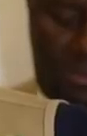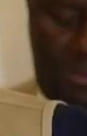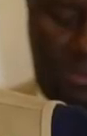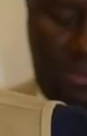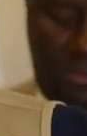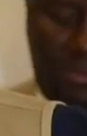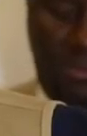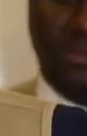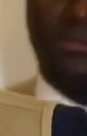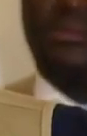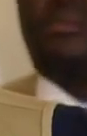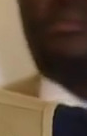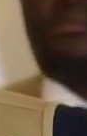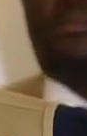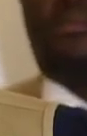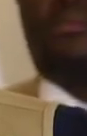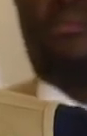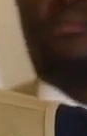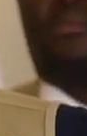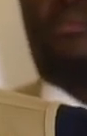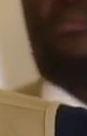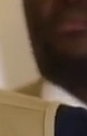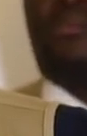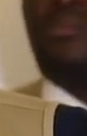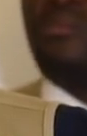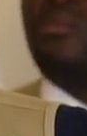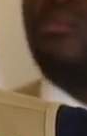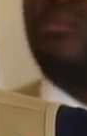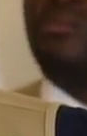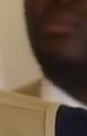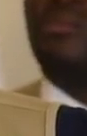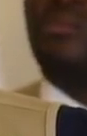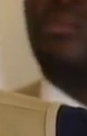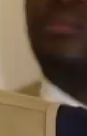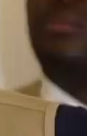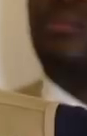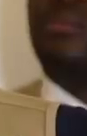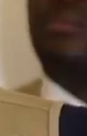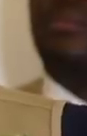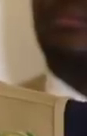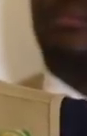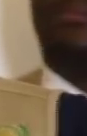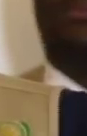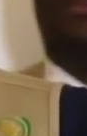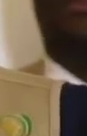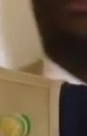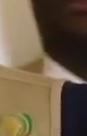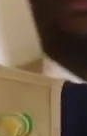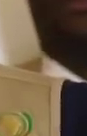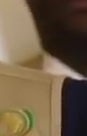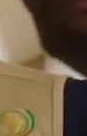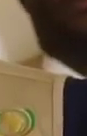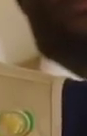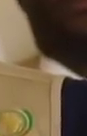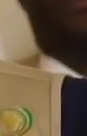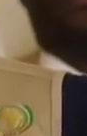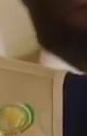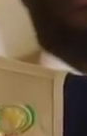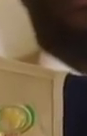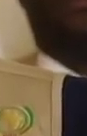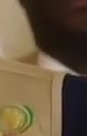30 political parties that elections are not free and fair? We're not free and fair.